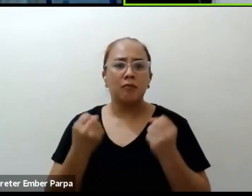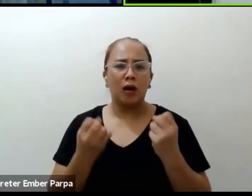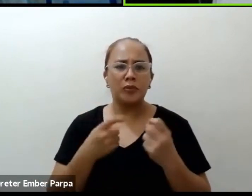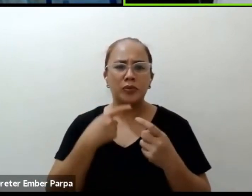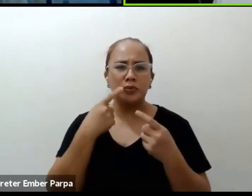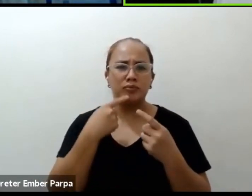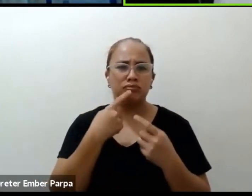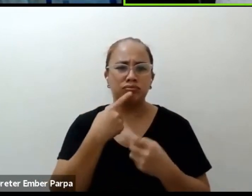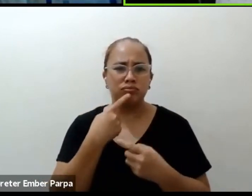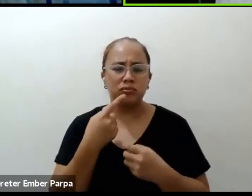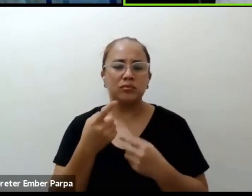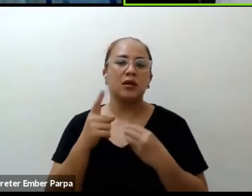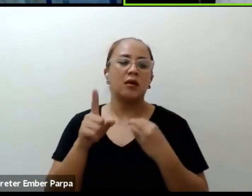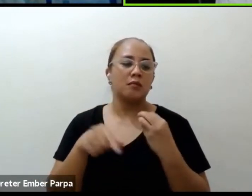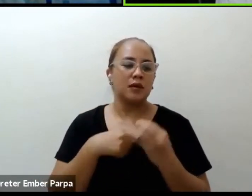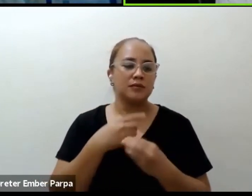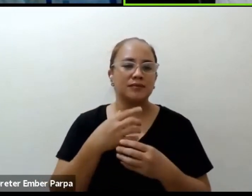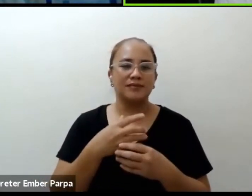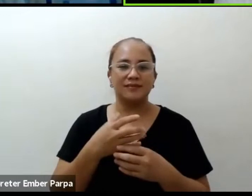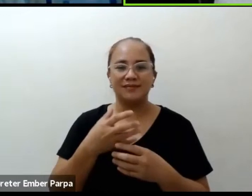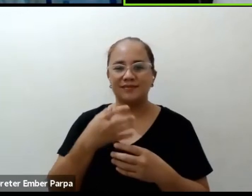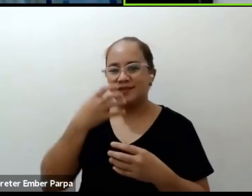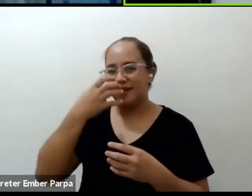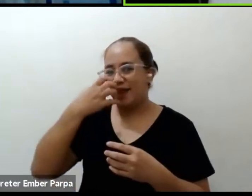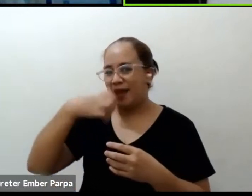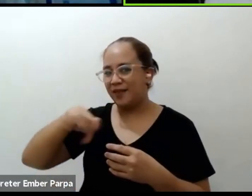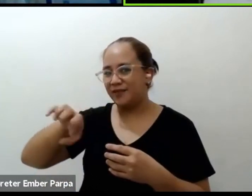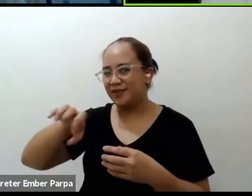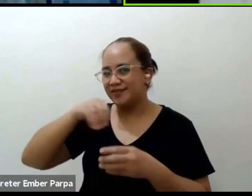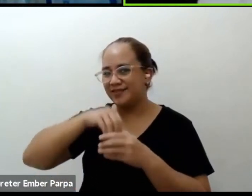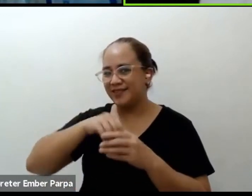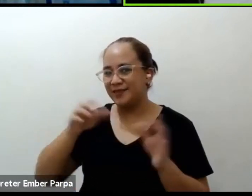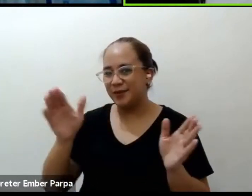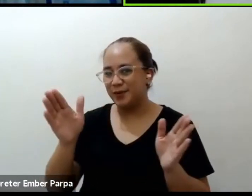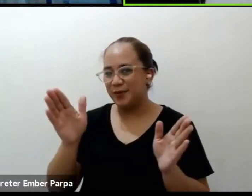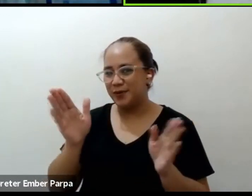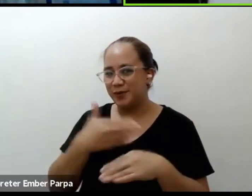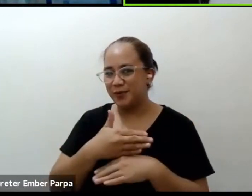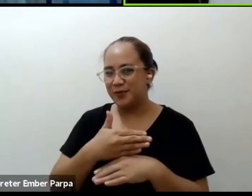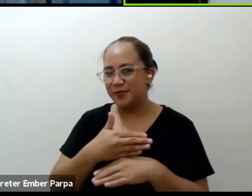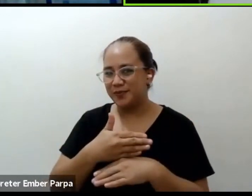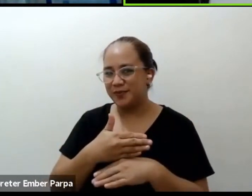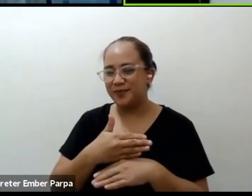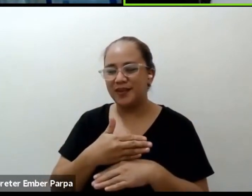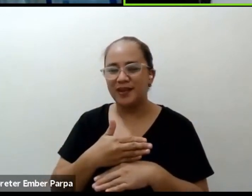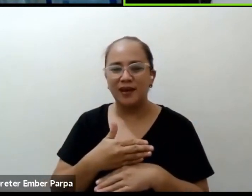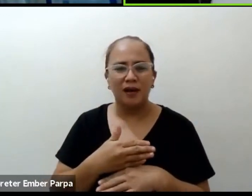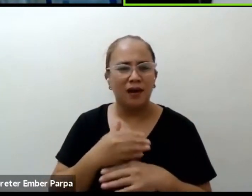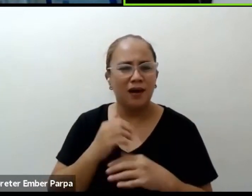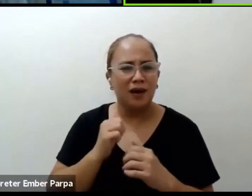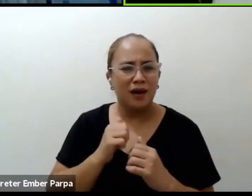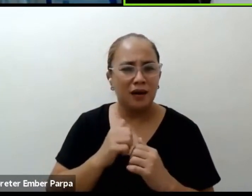yung ating pong elephant in the room. And it is very clear, hindi po